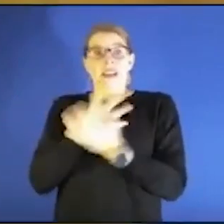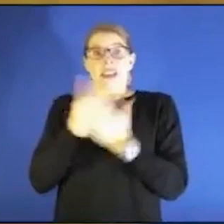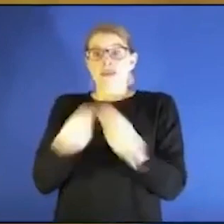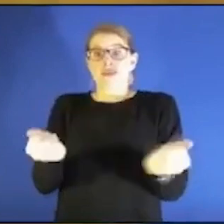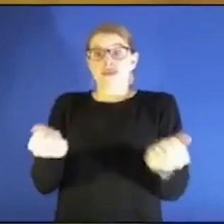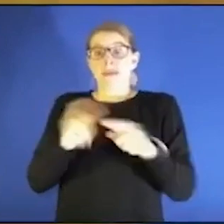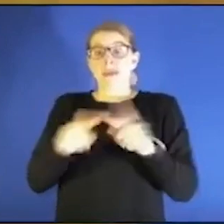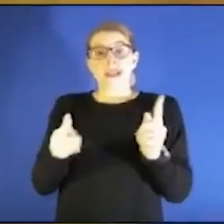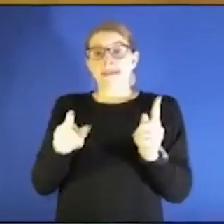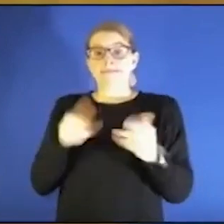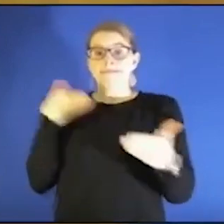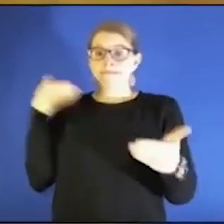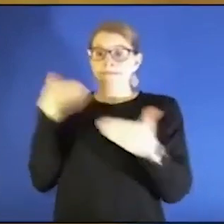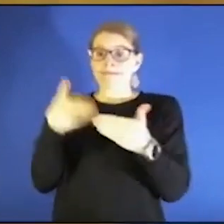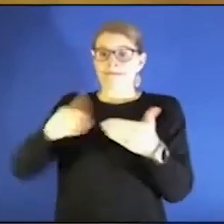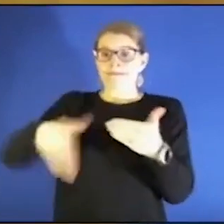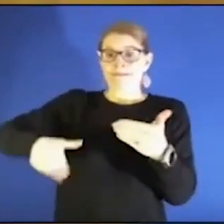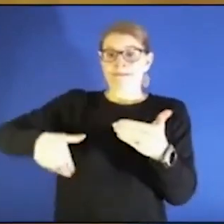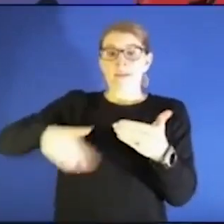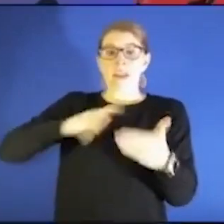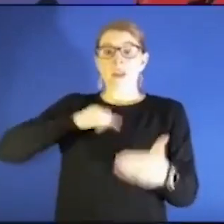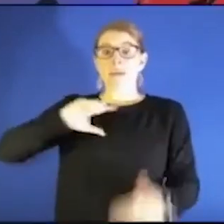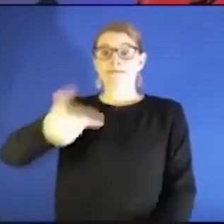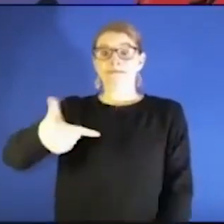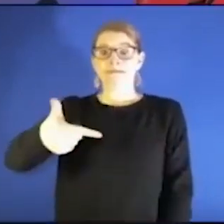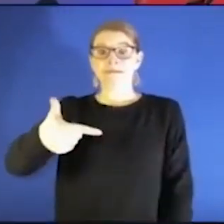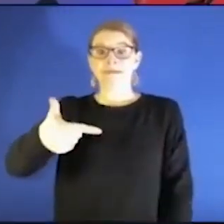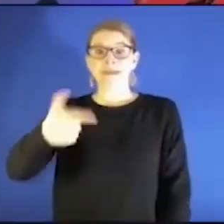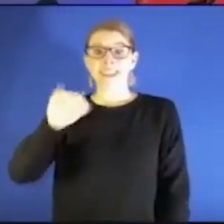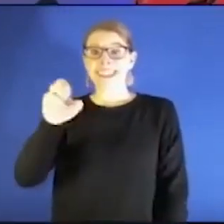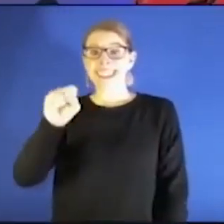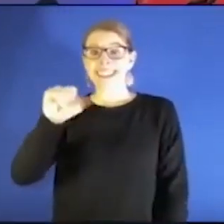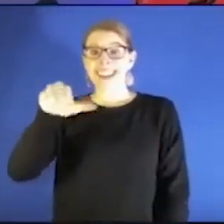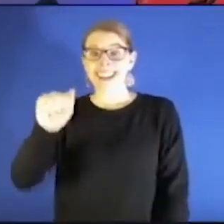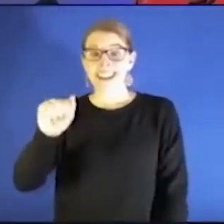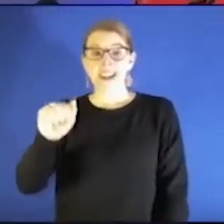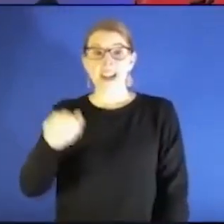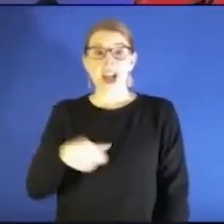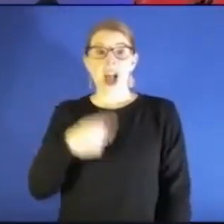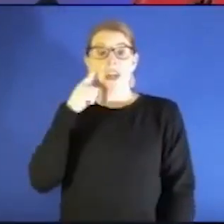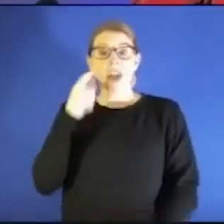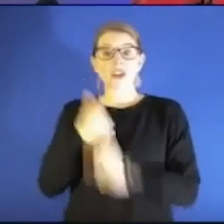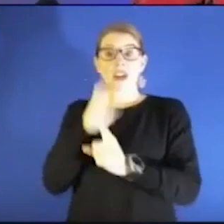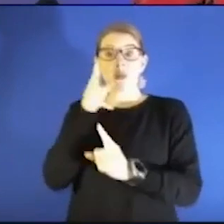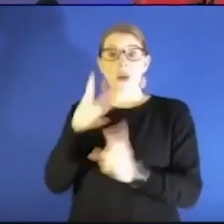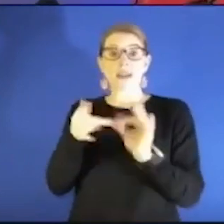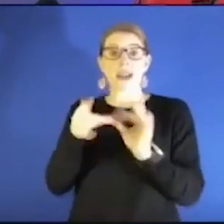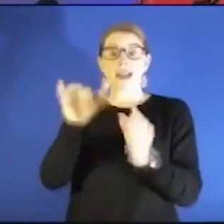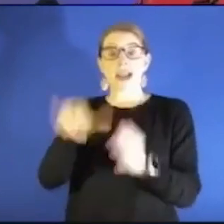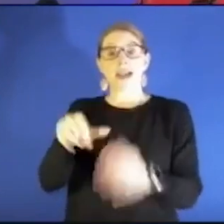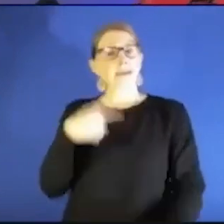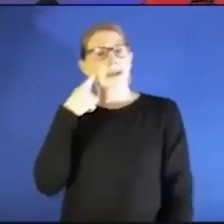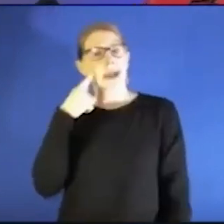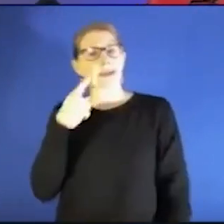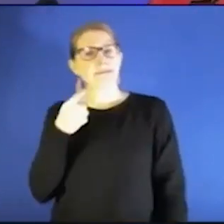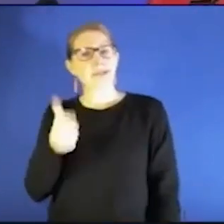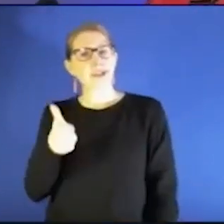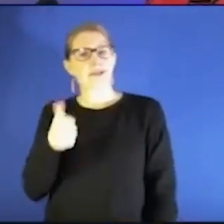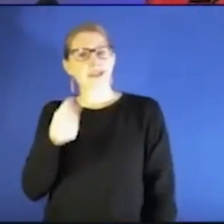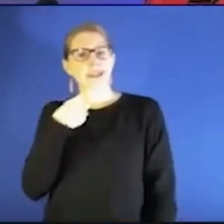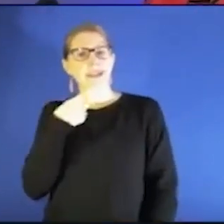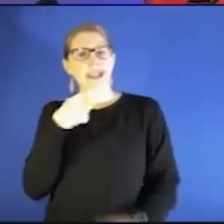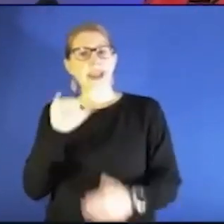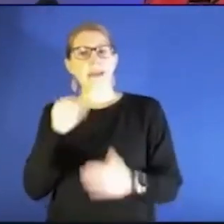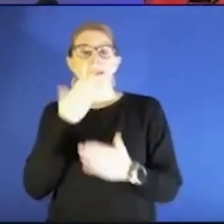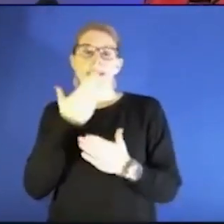there yet. And so I'll kick it back over to you, Jessica. I figured you were going to say that. Not quite the news we wanted to hear, but thanks for the facts.